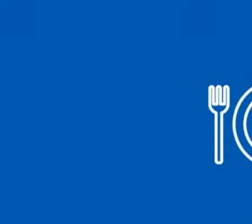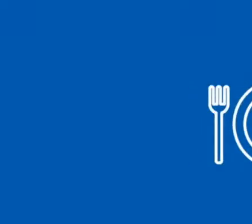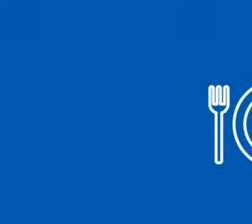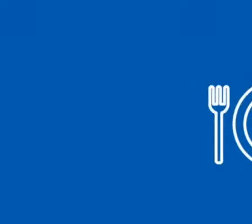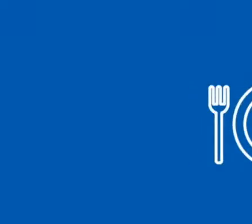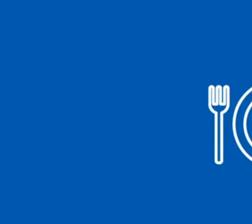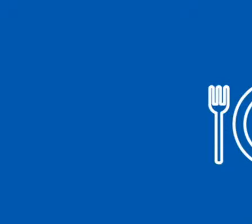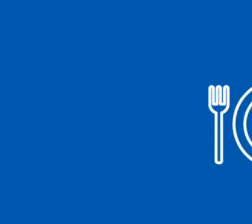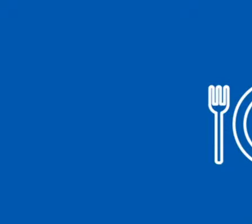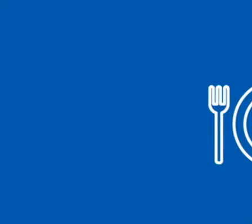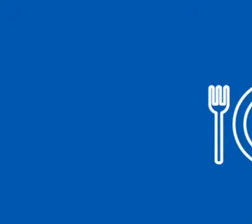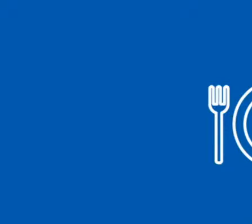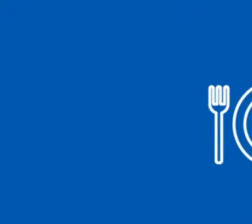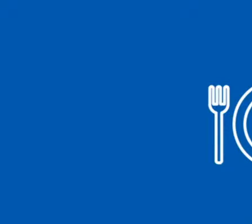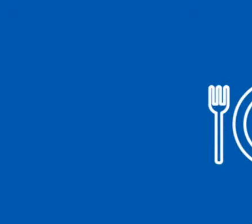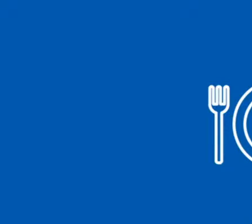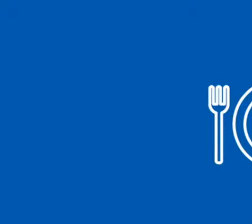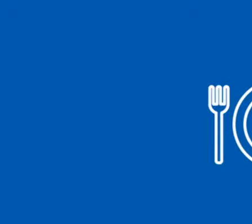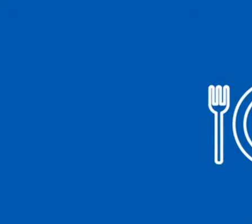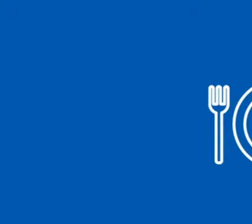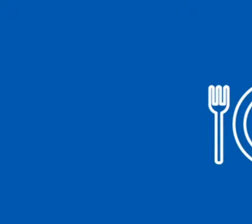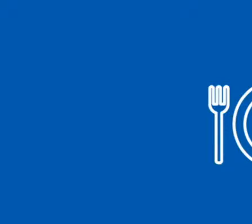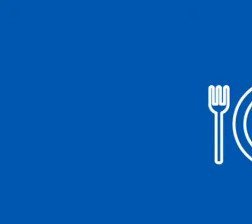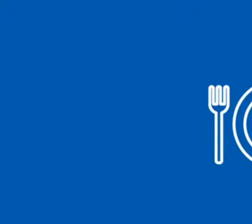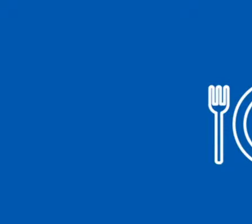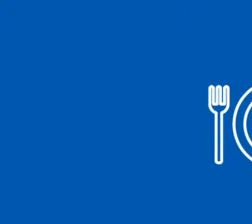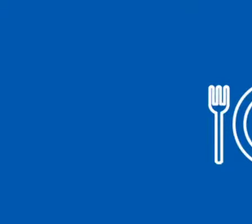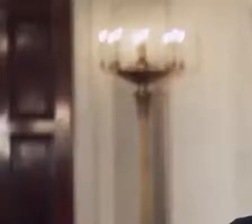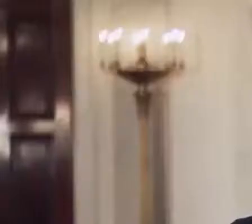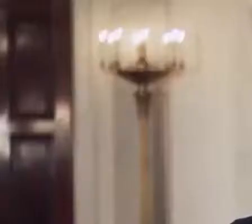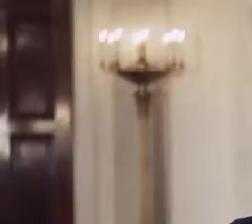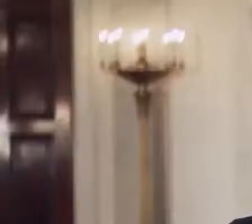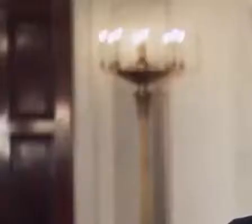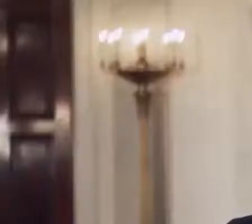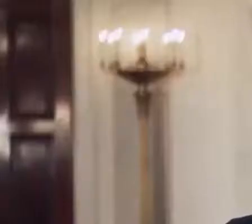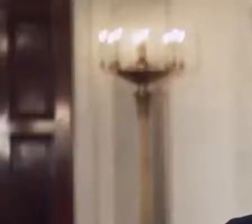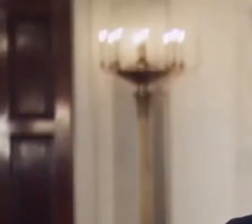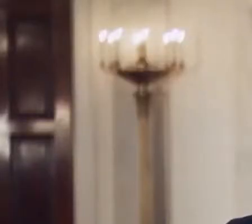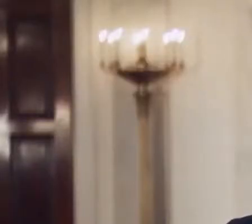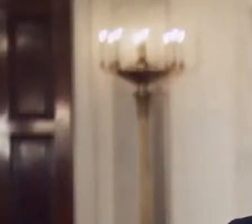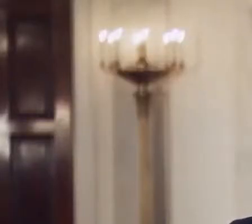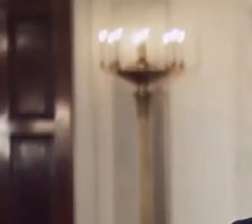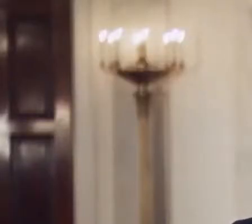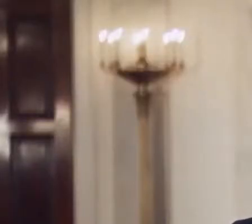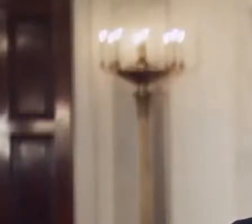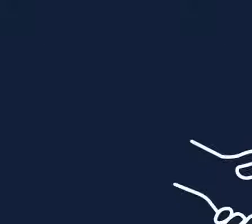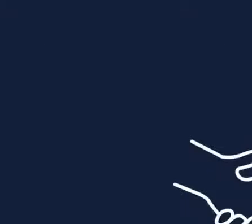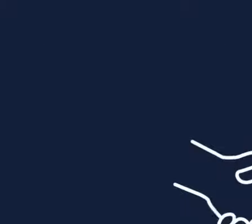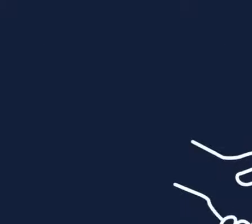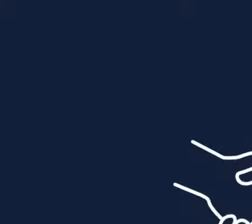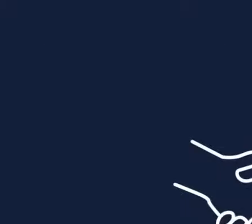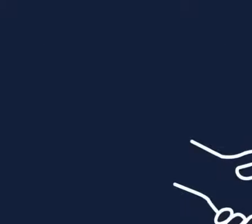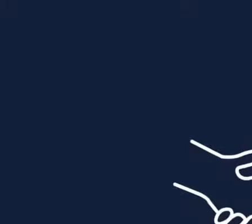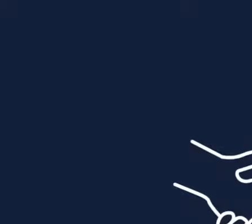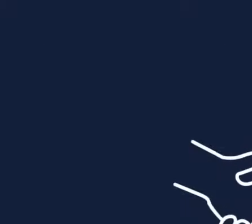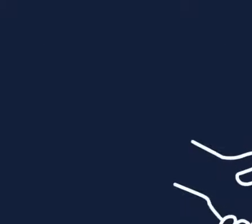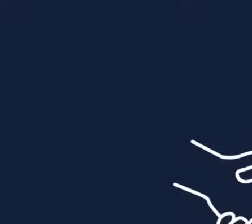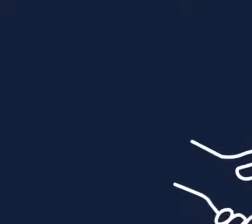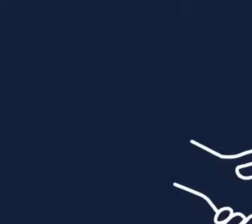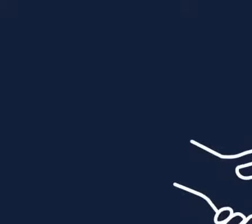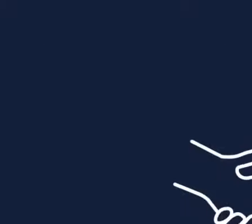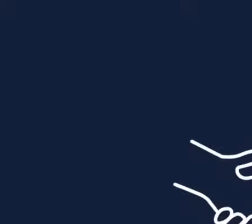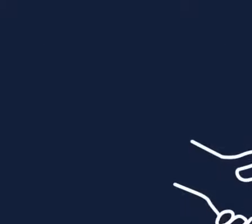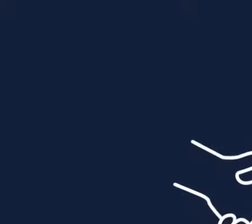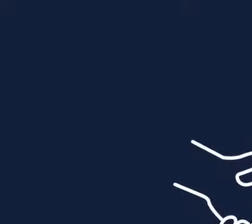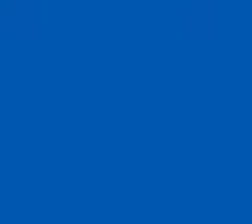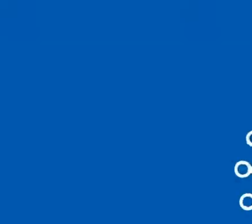coughing, sneezing, or blowing their little noses. Second, limit all crowds and explain that no one is shaking